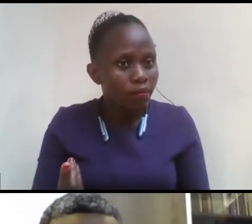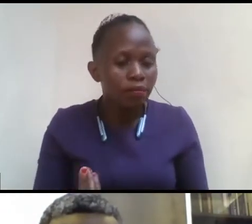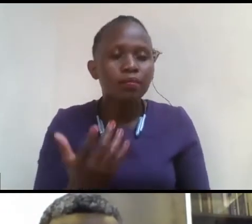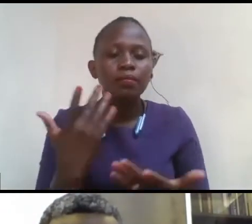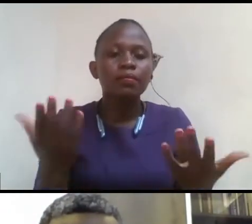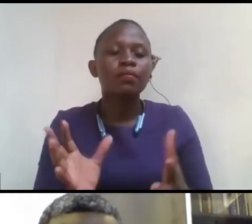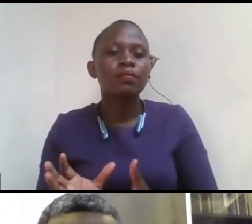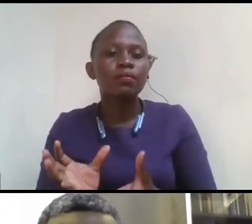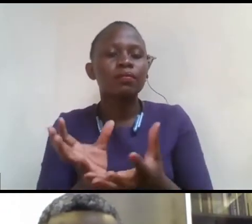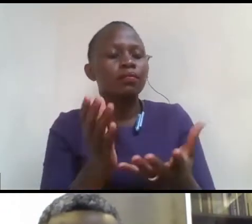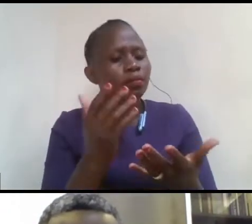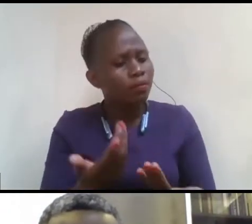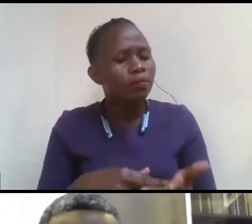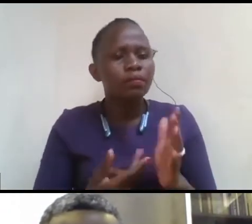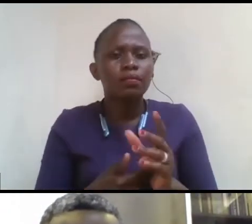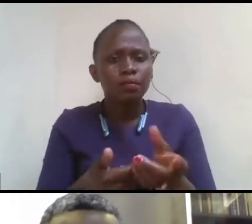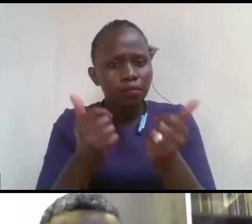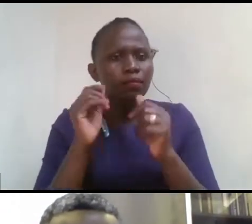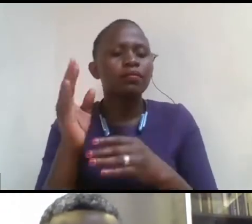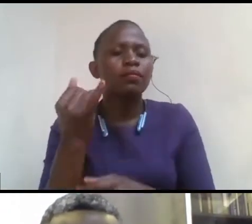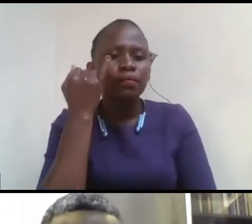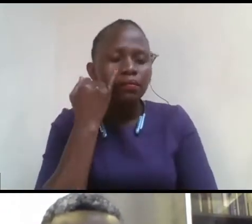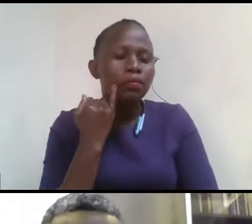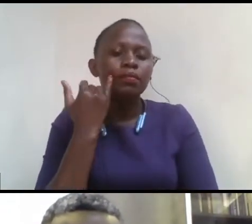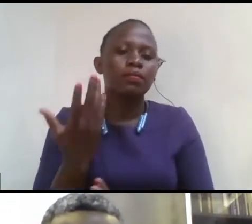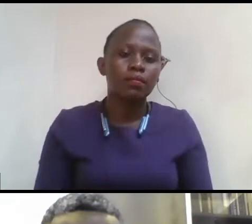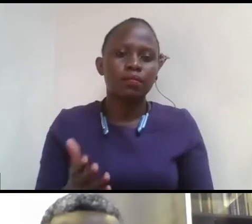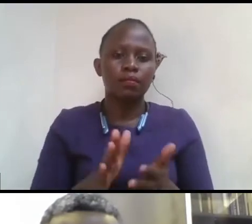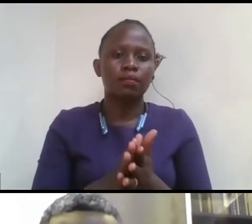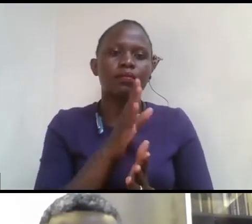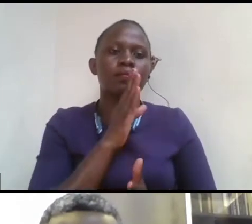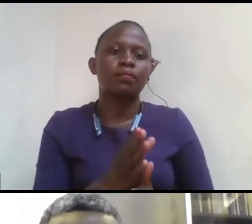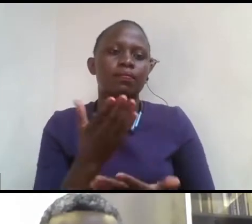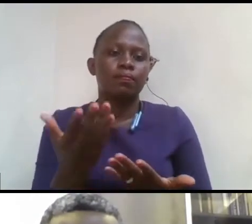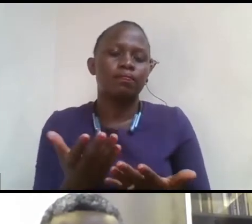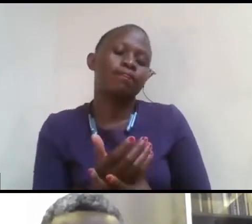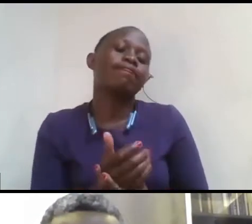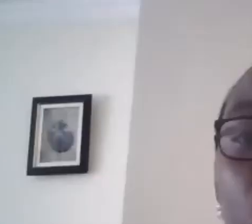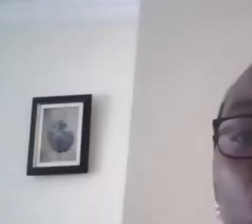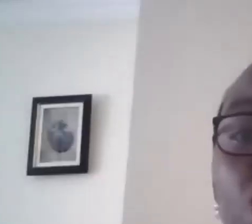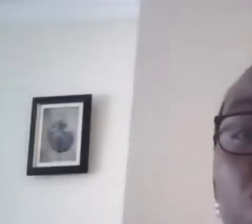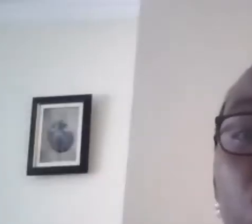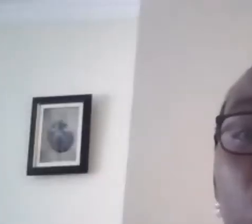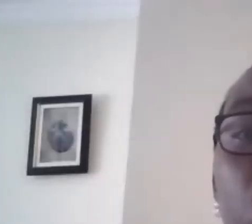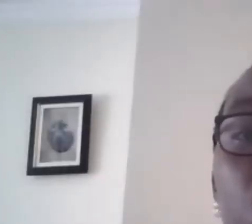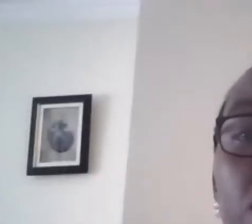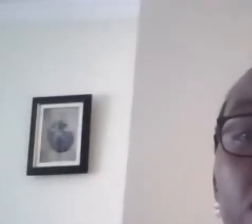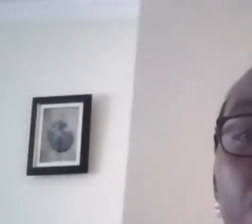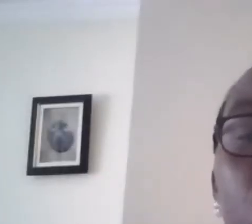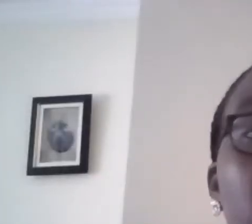themselves serious and take the business in extractives serious. I'm sure I've seen a lot of interest also in terms of the